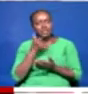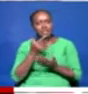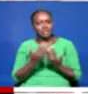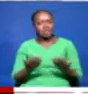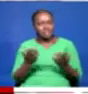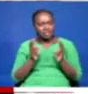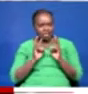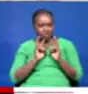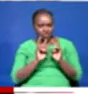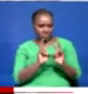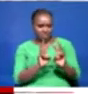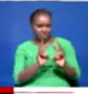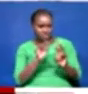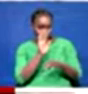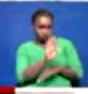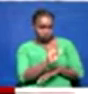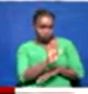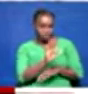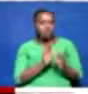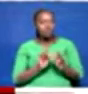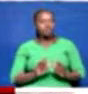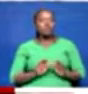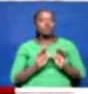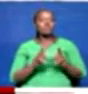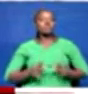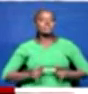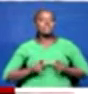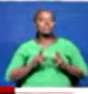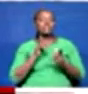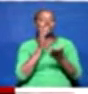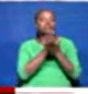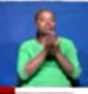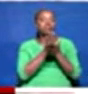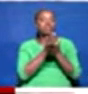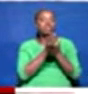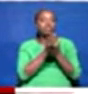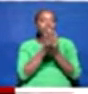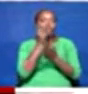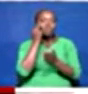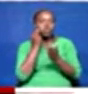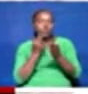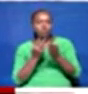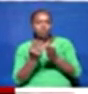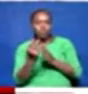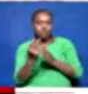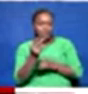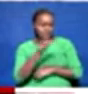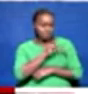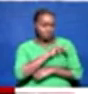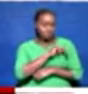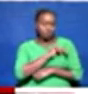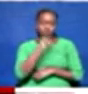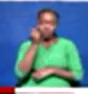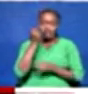seen in you. You have lived the true to the vision and mission of the Kenya Army